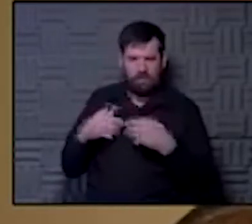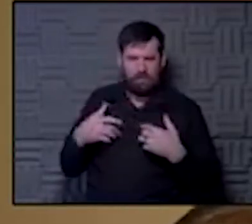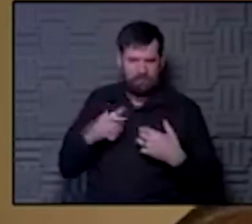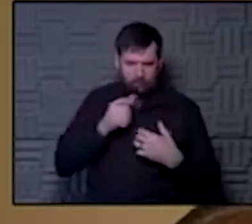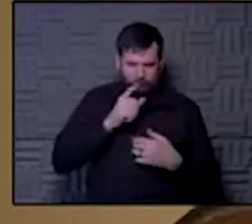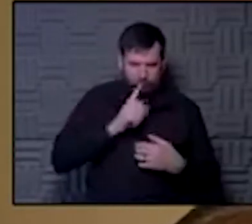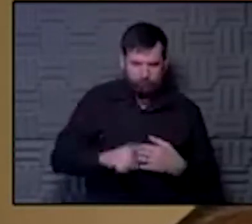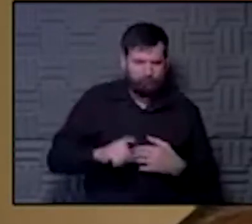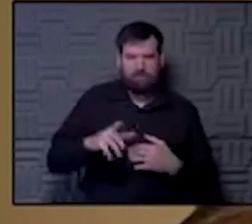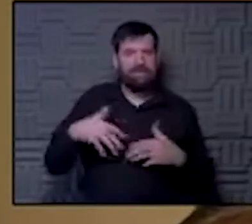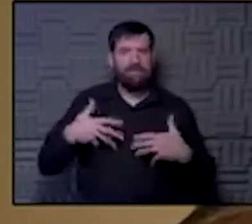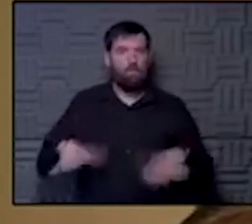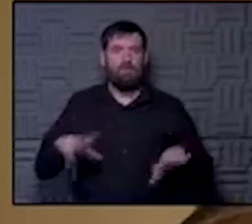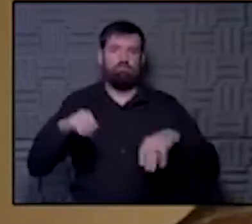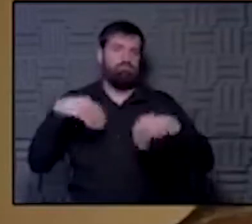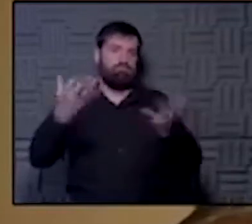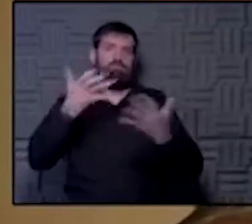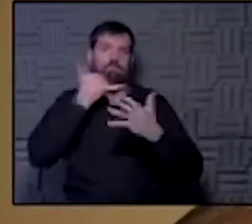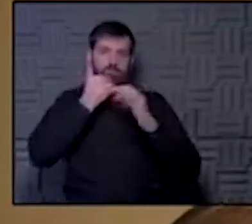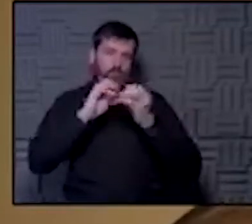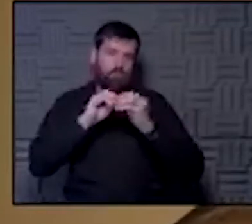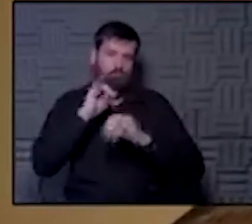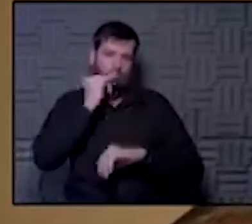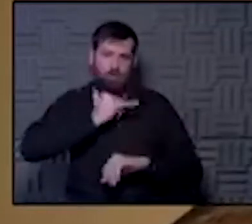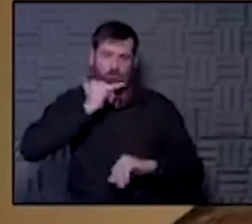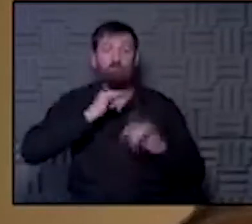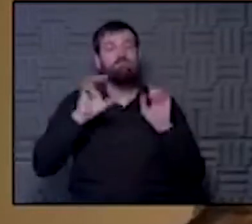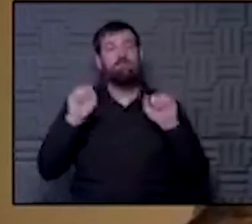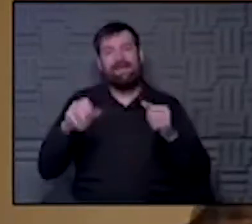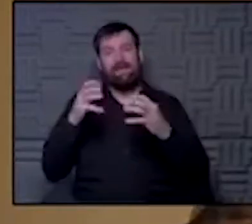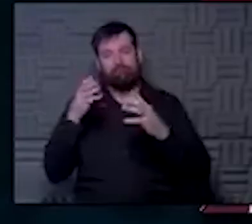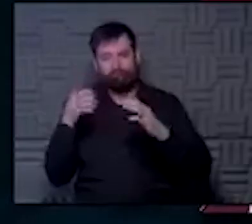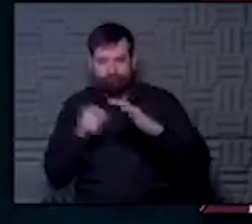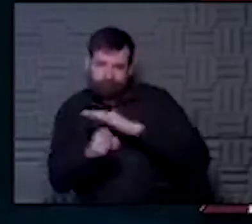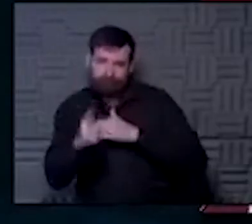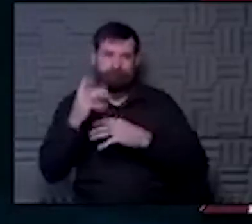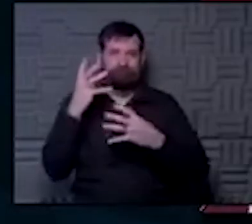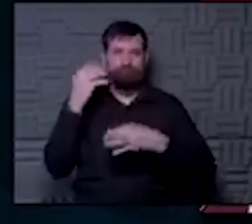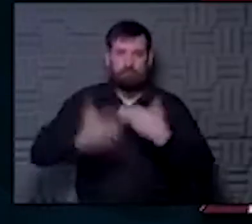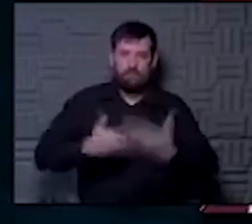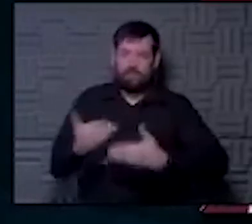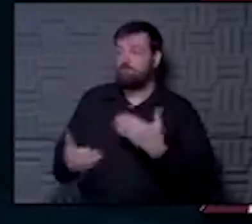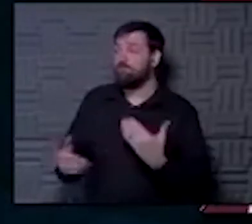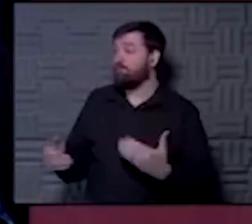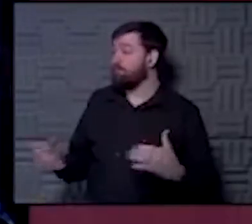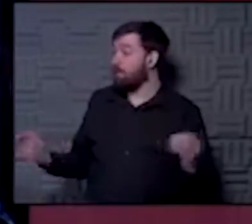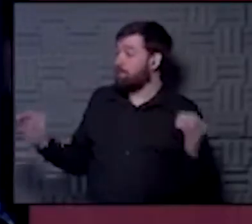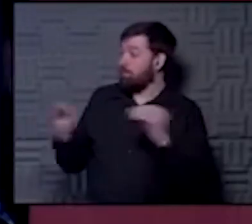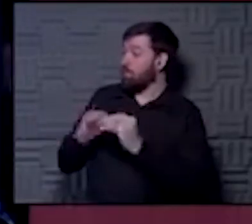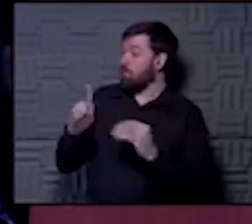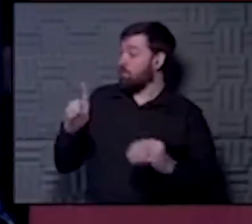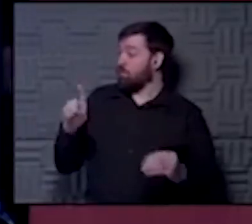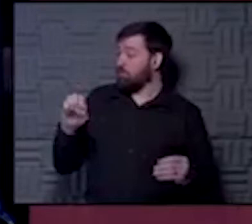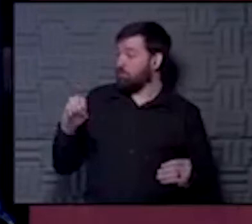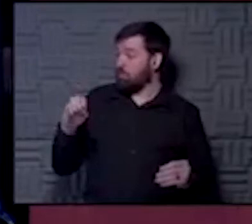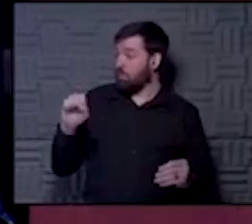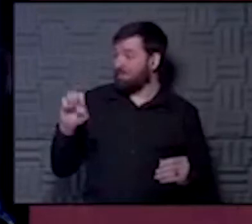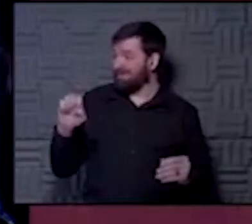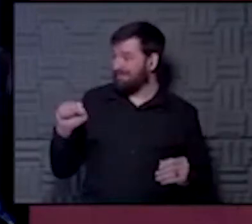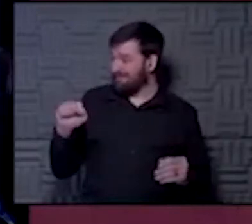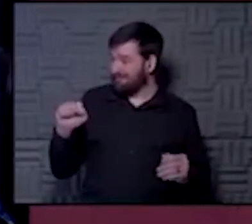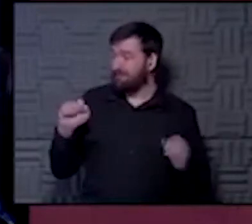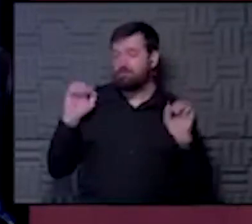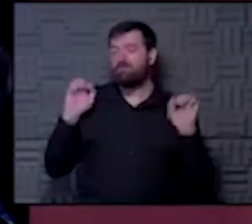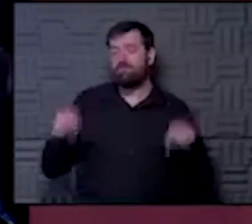number. But call and they can get you vetted through that process. Okay. And as we get more doses, I think it'll be like other things we can offer to